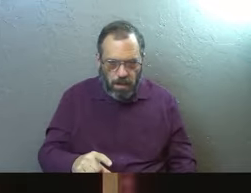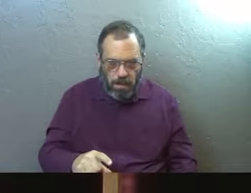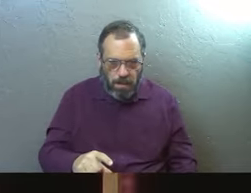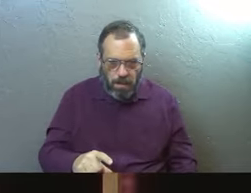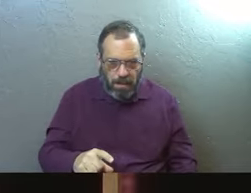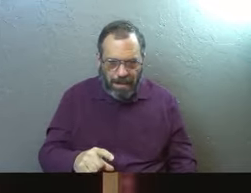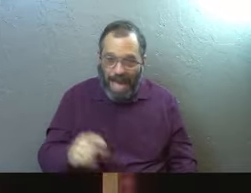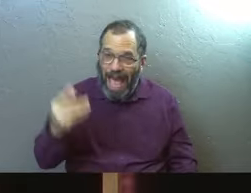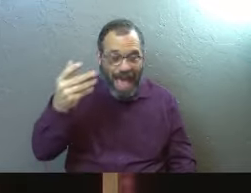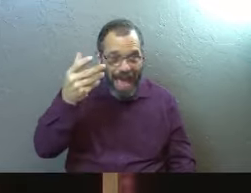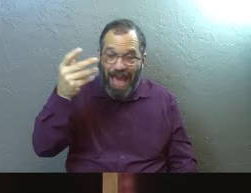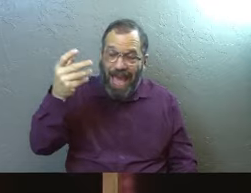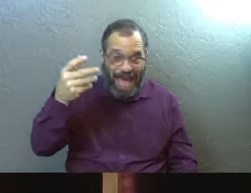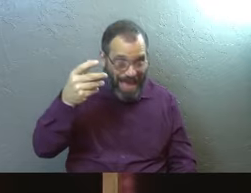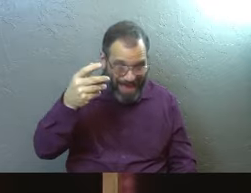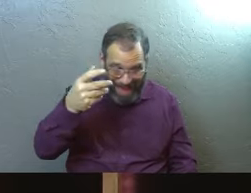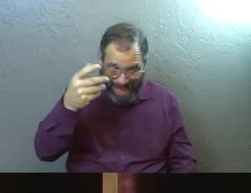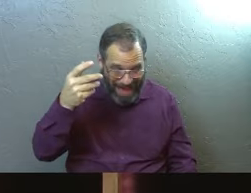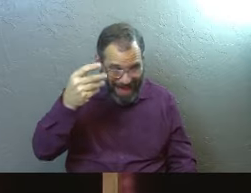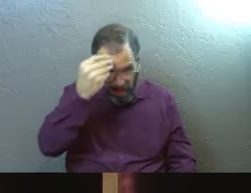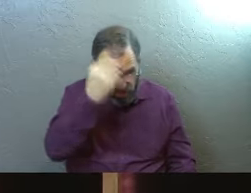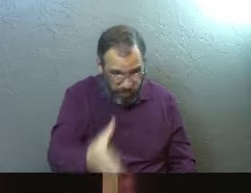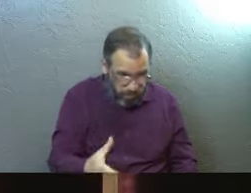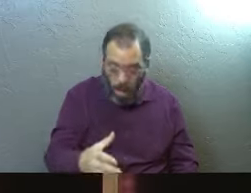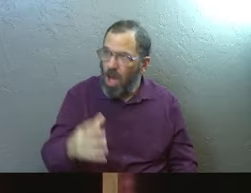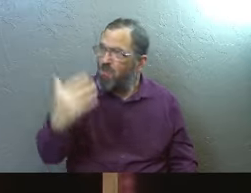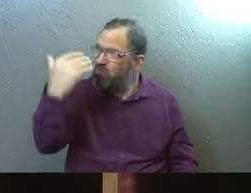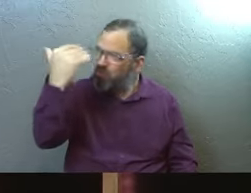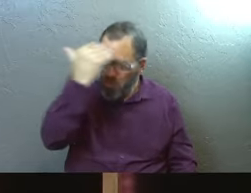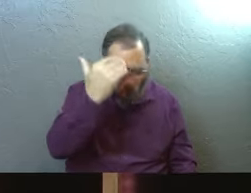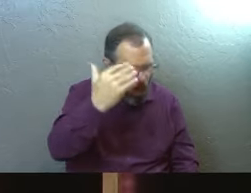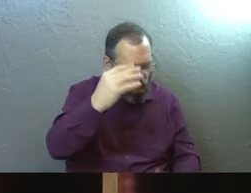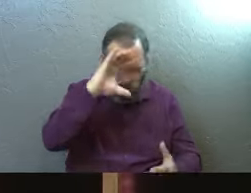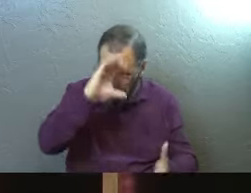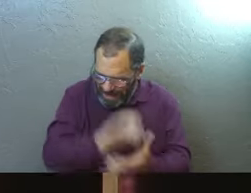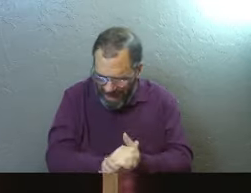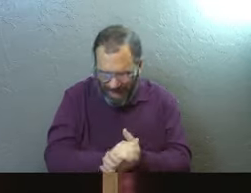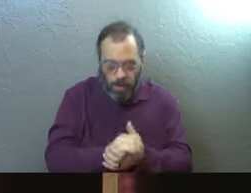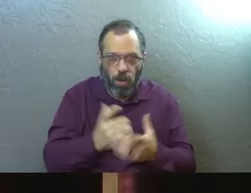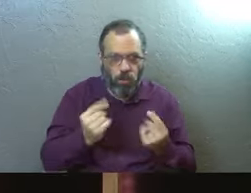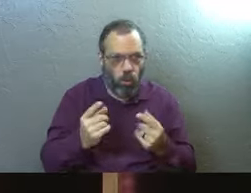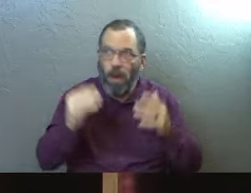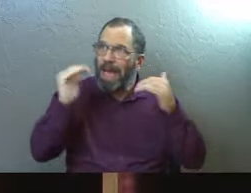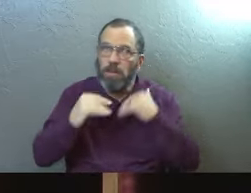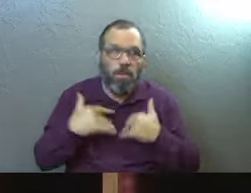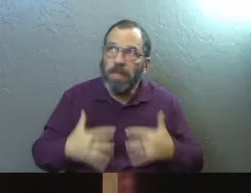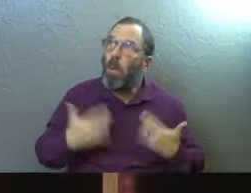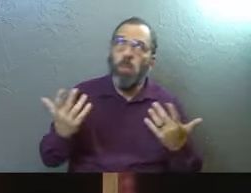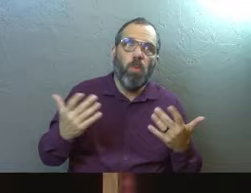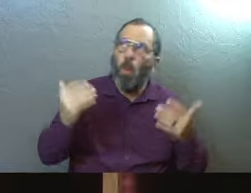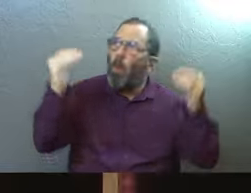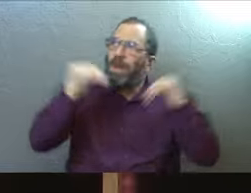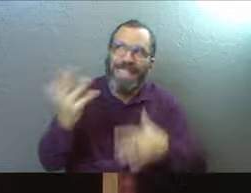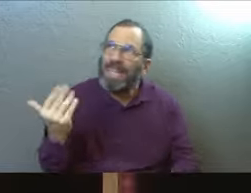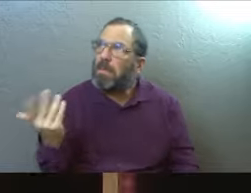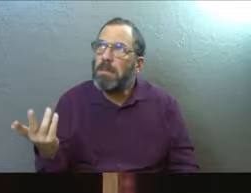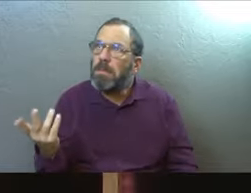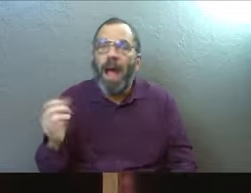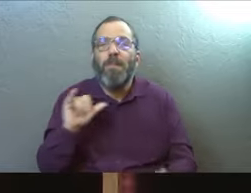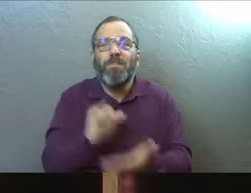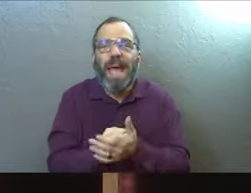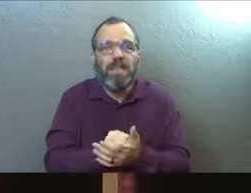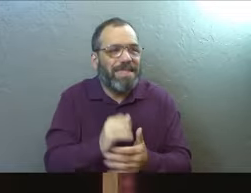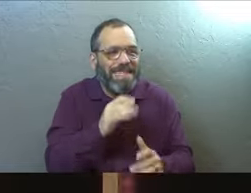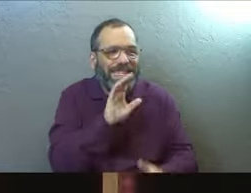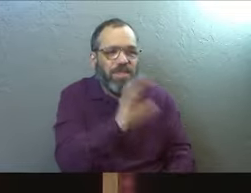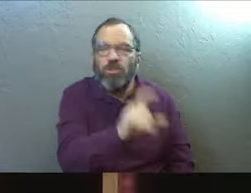to you, you believe it. Like, you know what you're supposed to do. What do I do next, angel? Let's go. That's what he